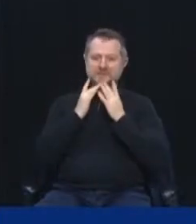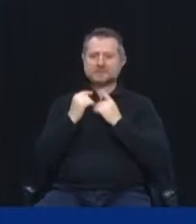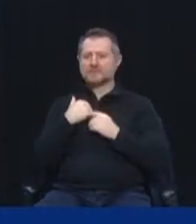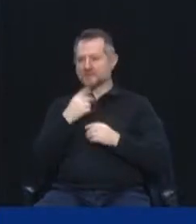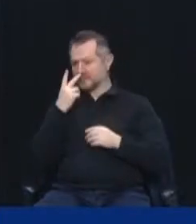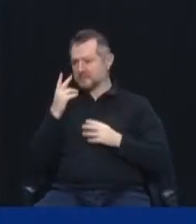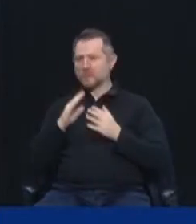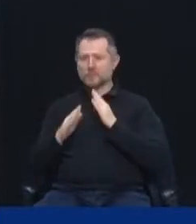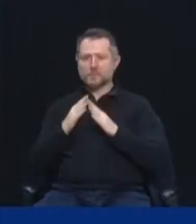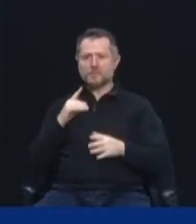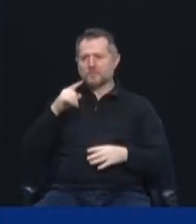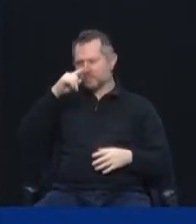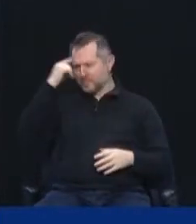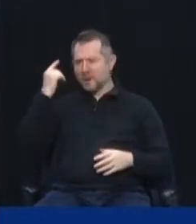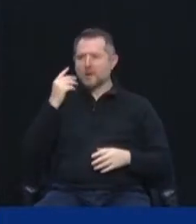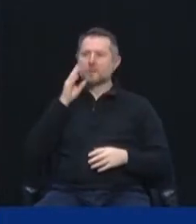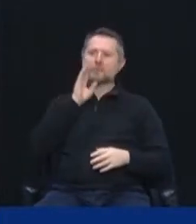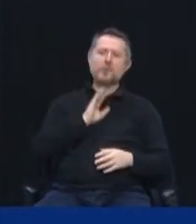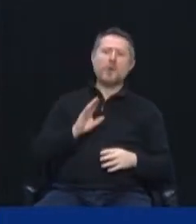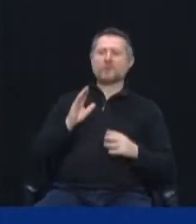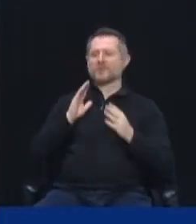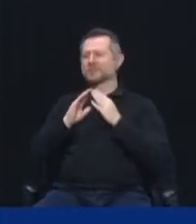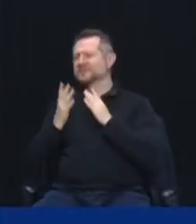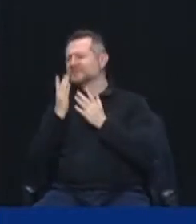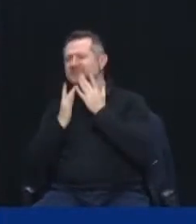brown communities, to not have